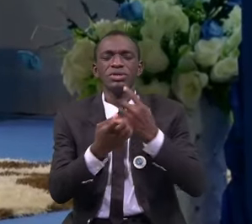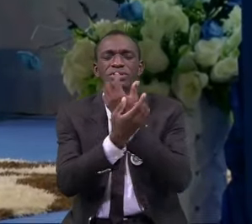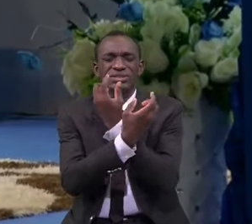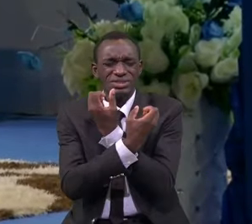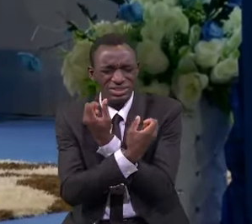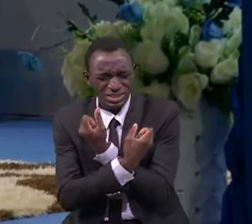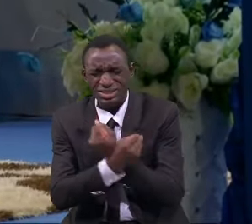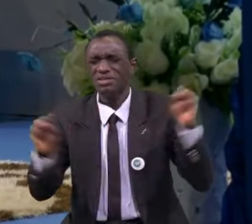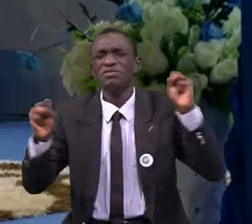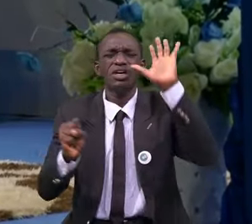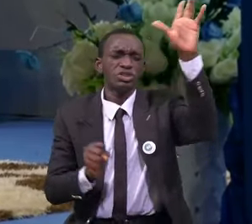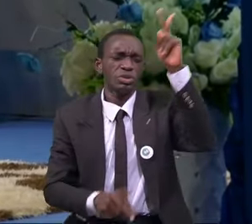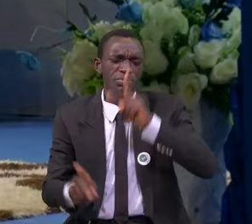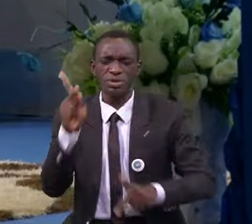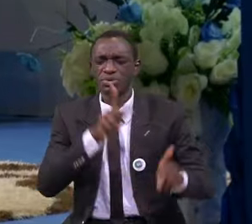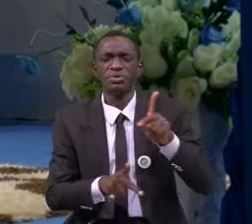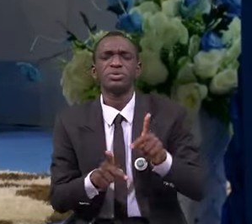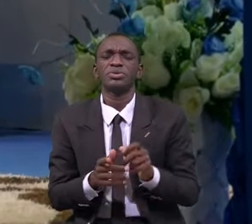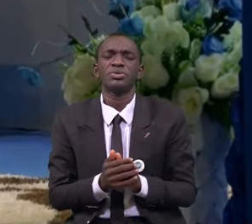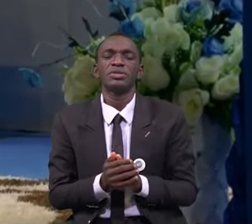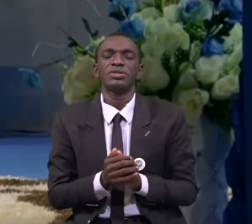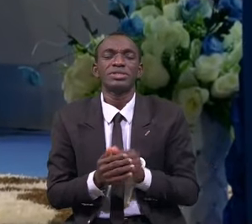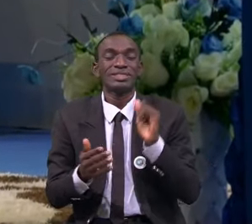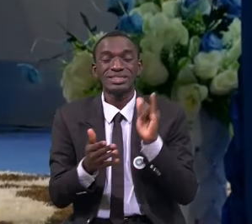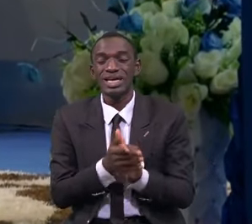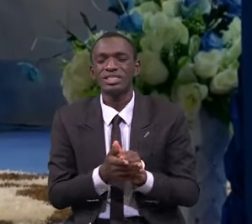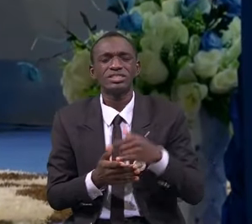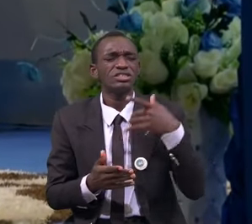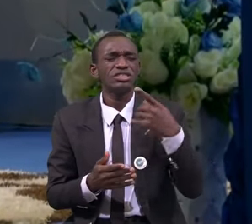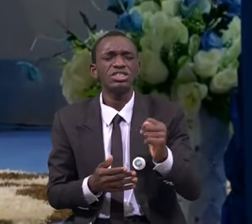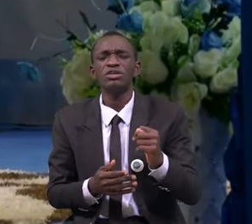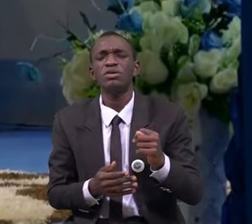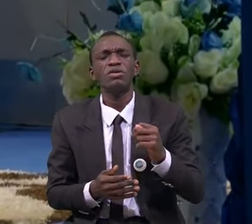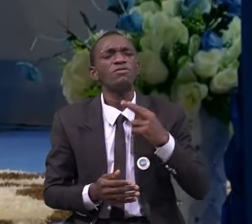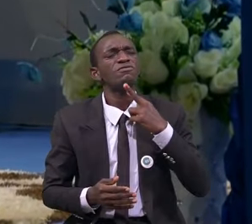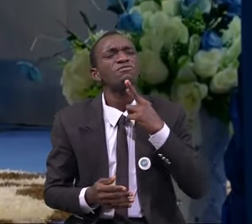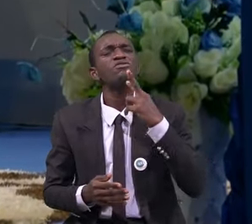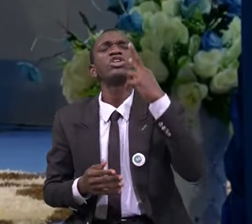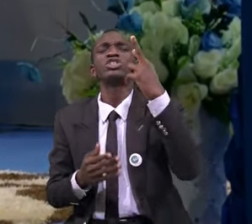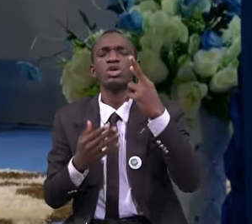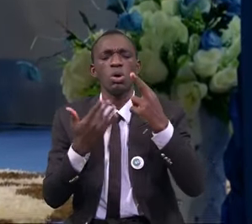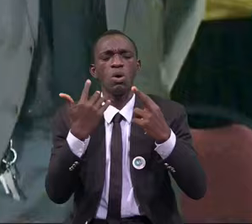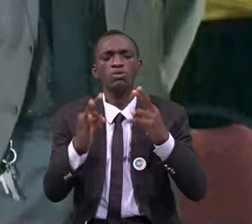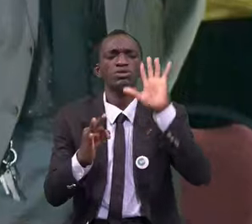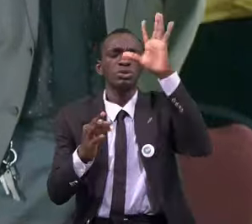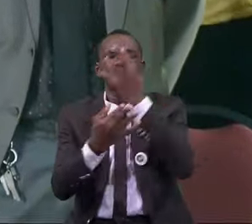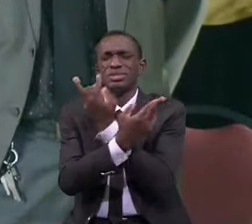your people. That the voices of your redeemed will continue to glorify